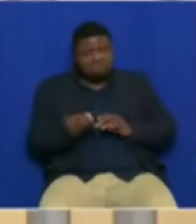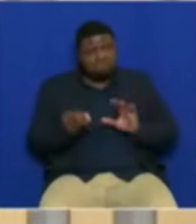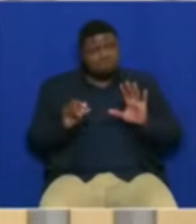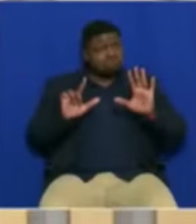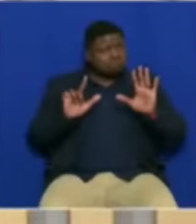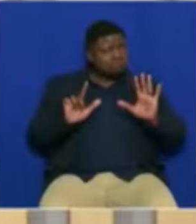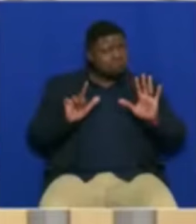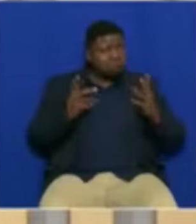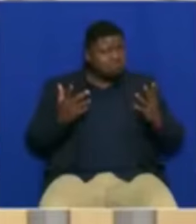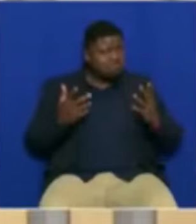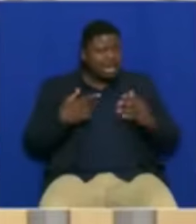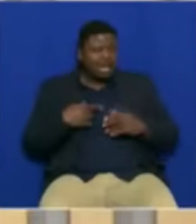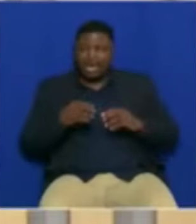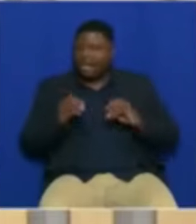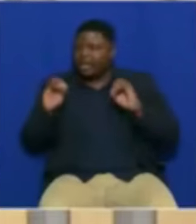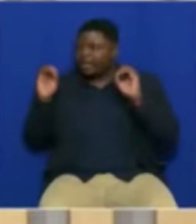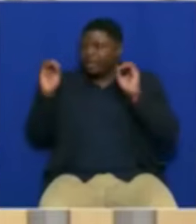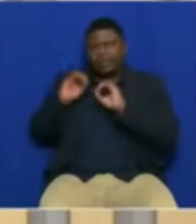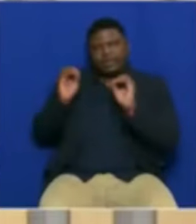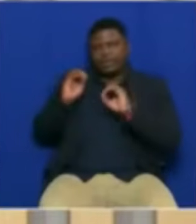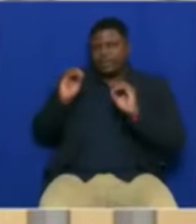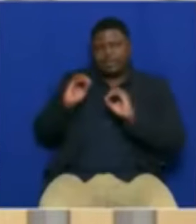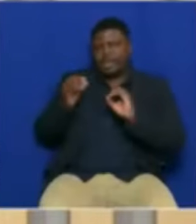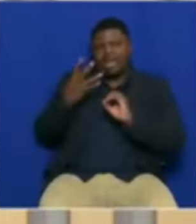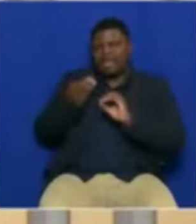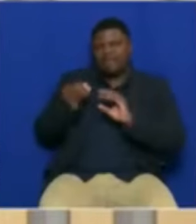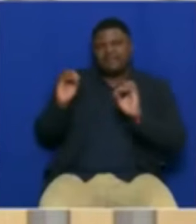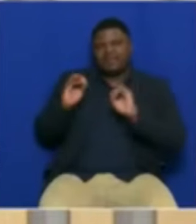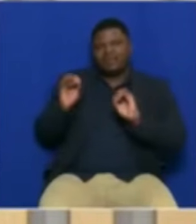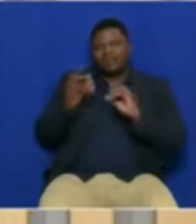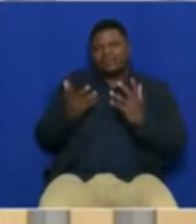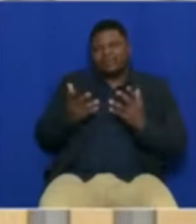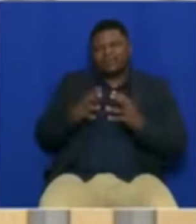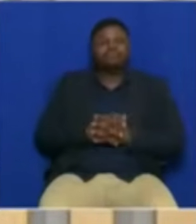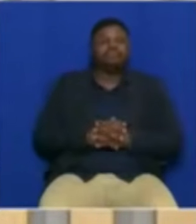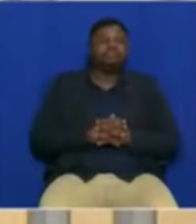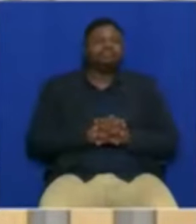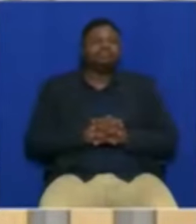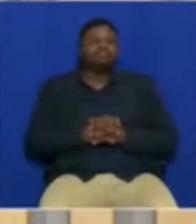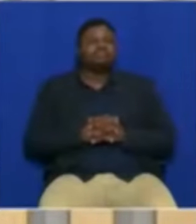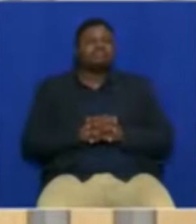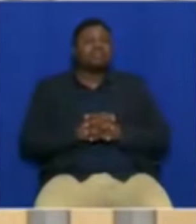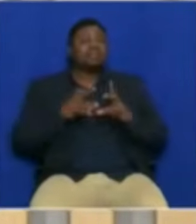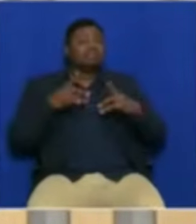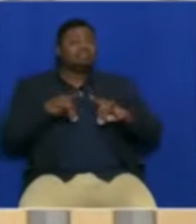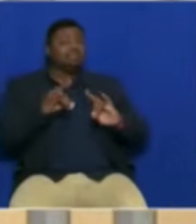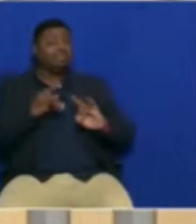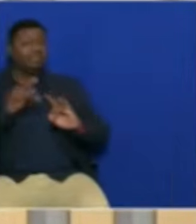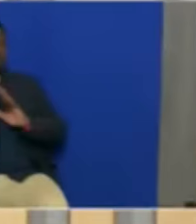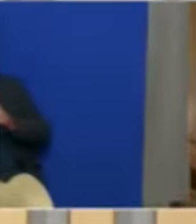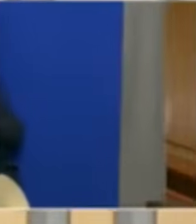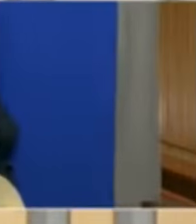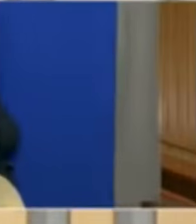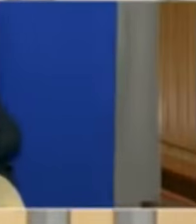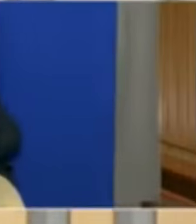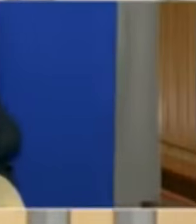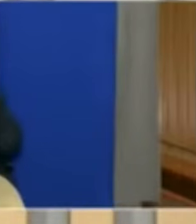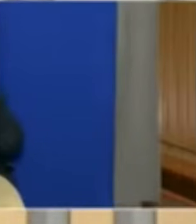Thank you. I'm sorry. Yes, Chair. Yeah. If you can't,